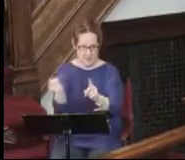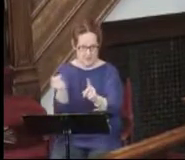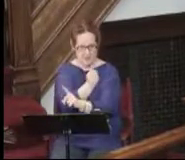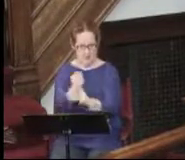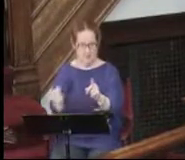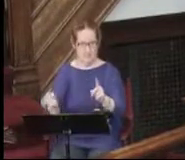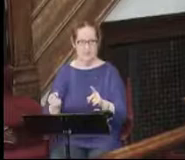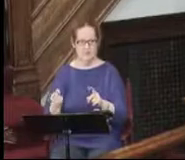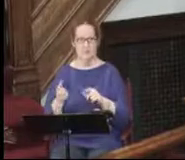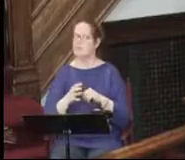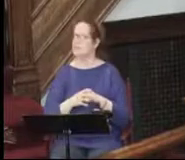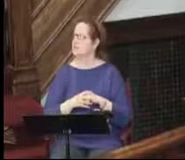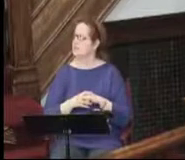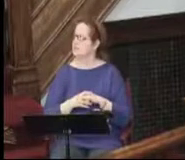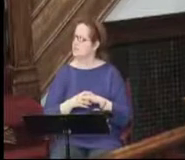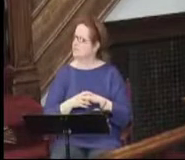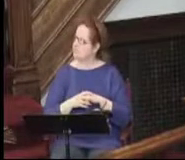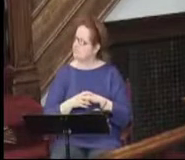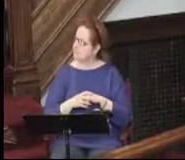community members.